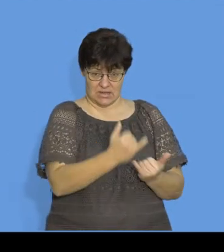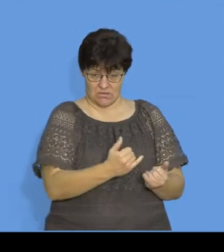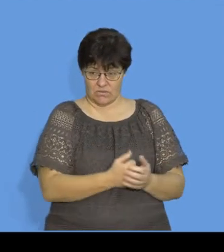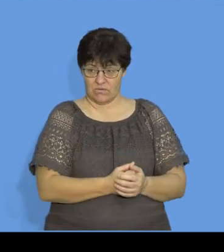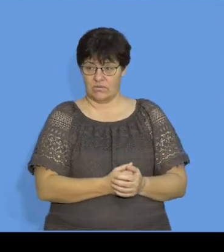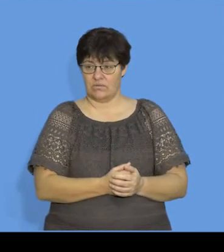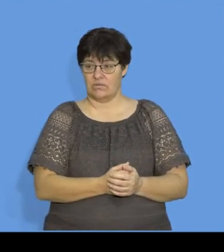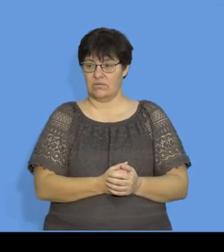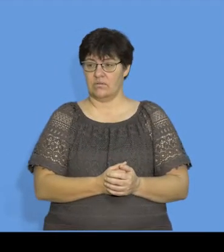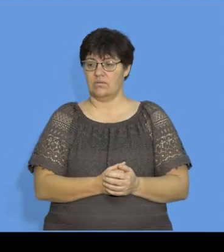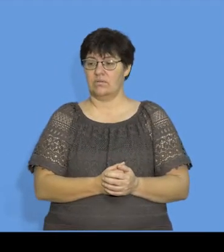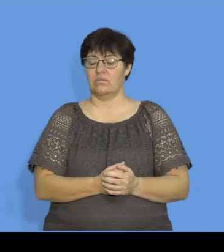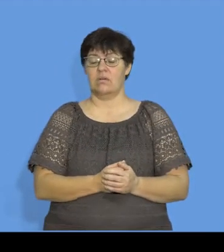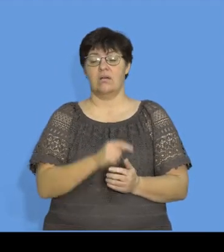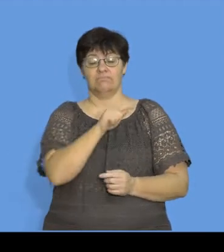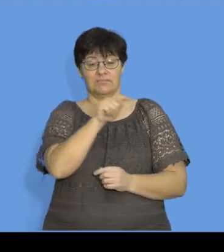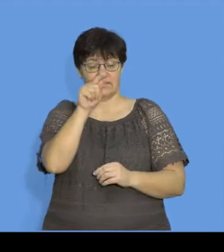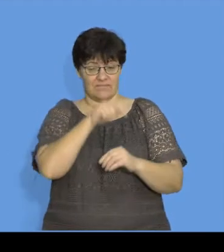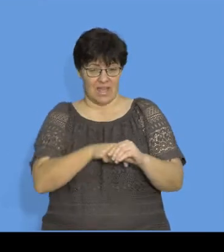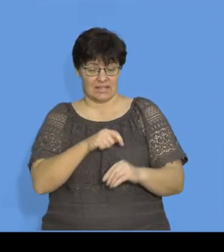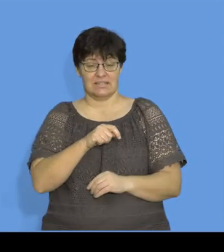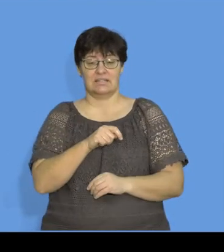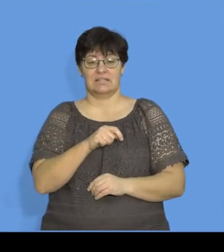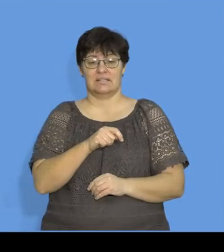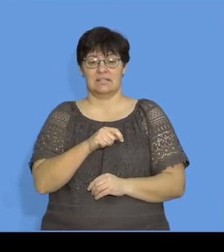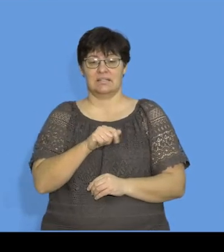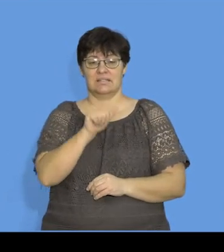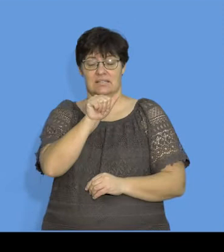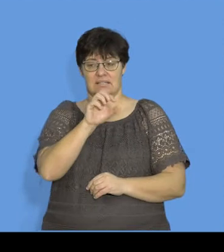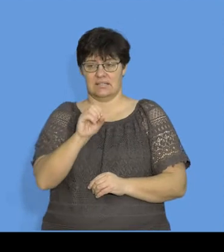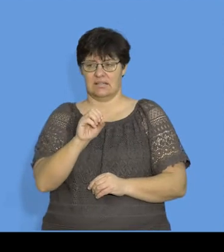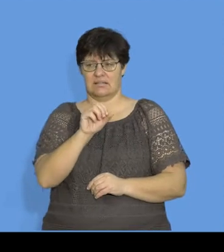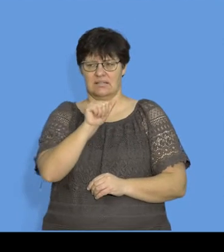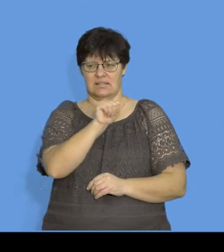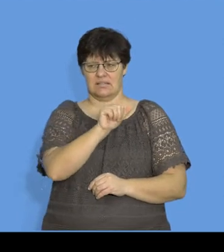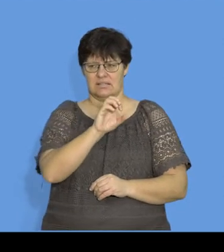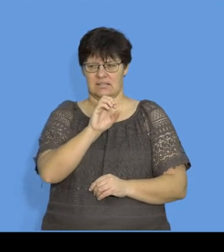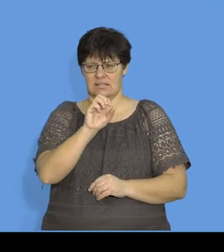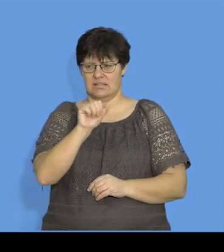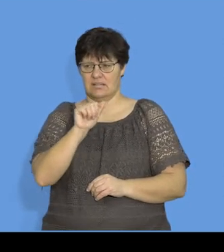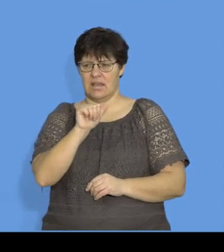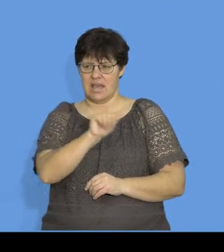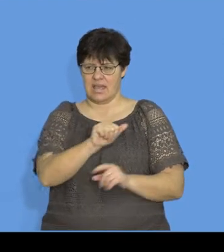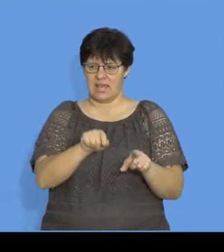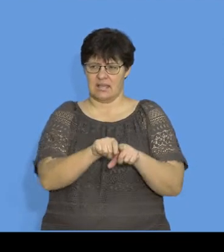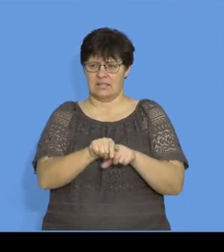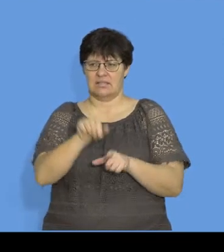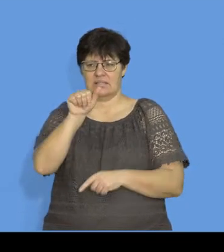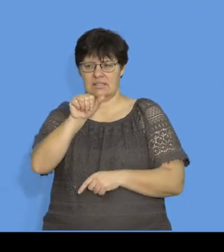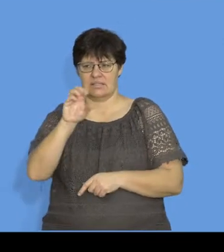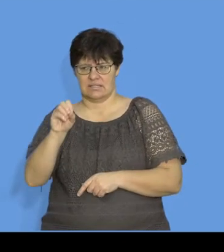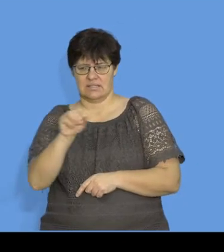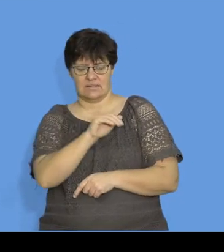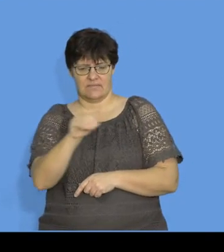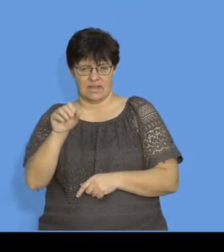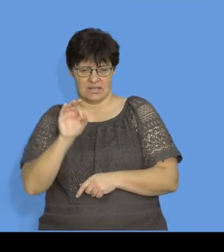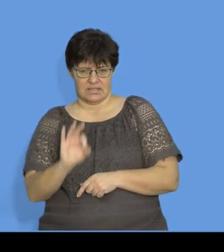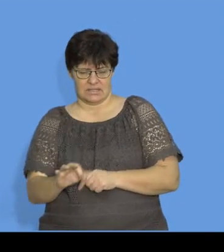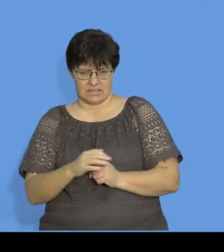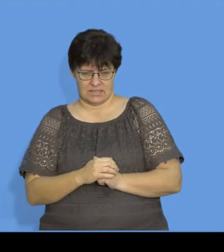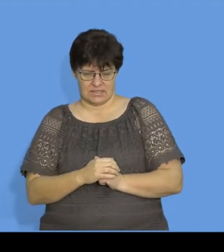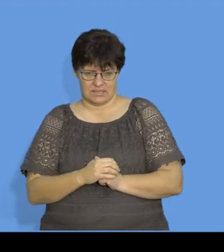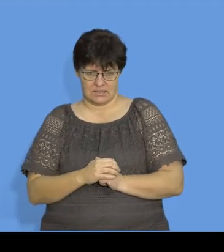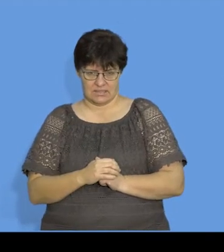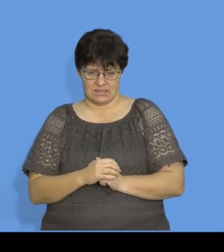3A, we're going to divide both sides by 60. So A is 60 divided by 3, which